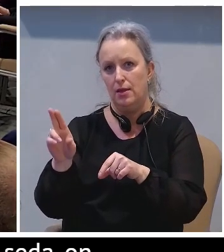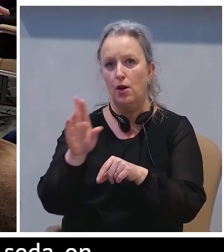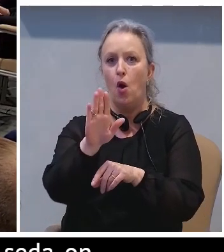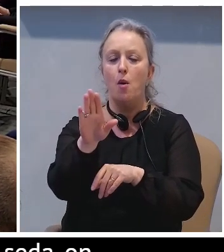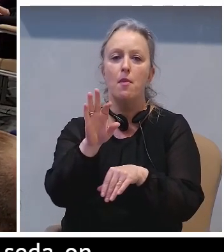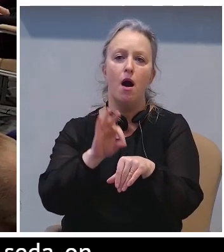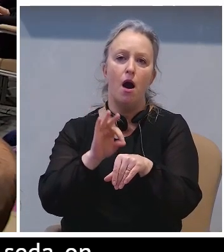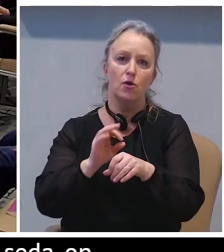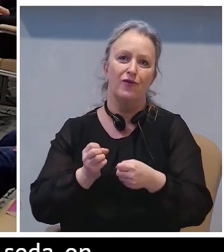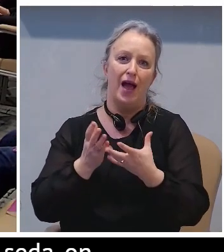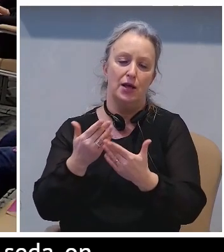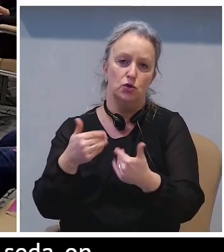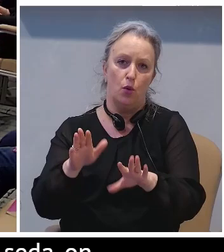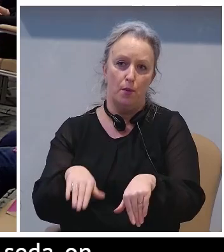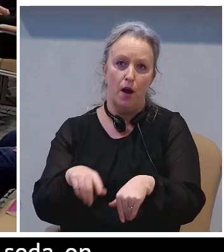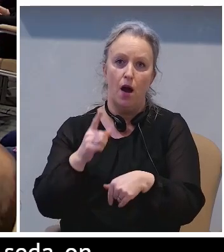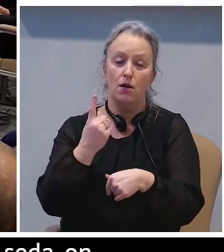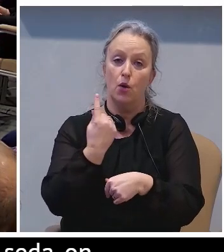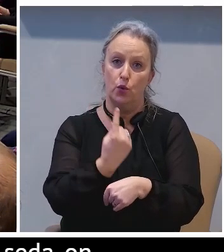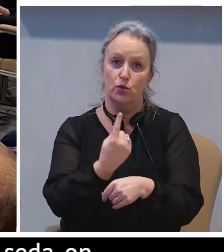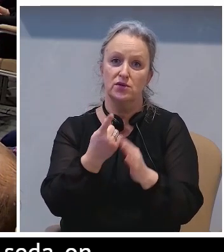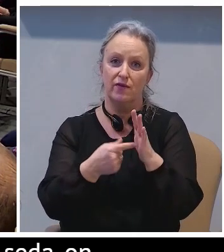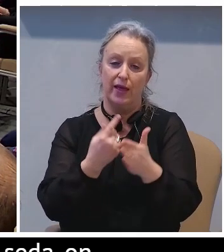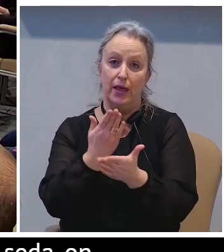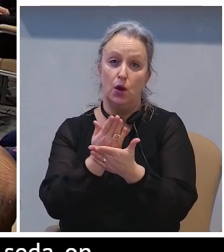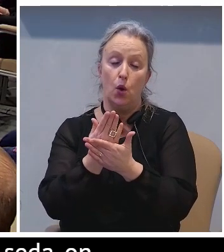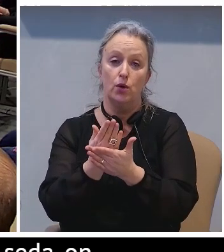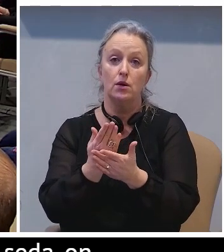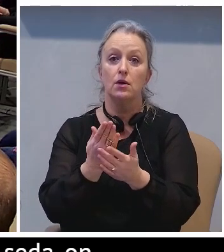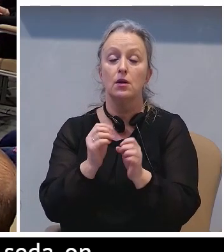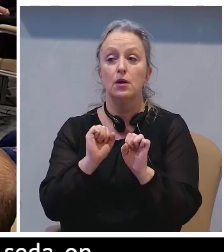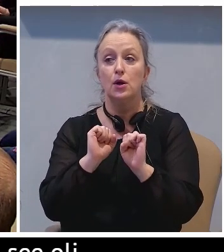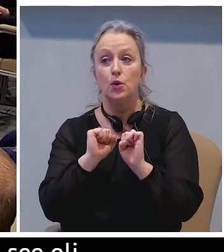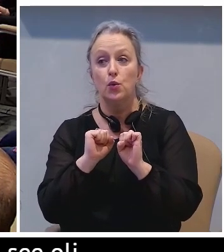patients who are taken into clinical trials are the ones whose condition is not that bad.